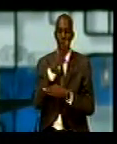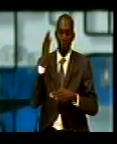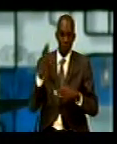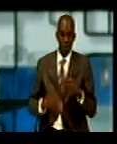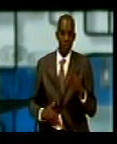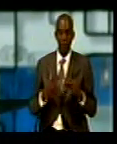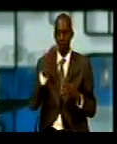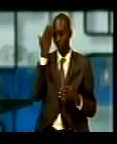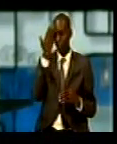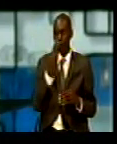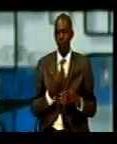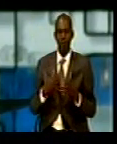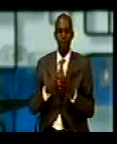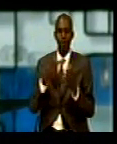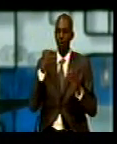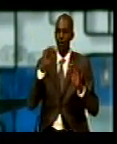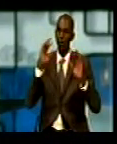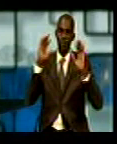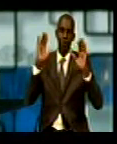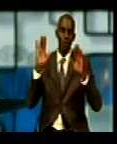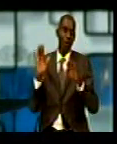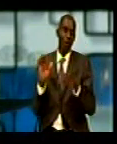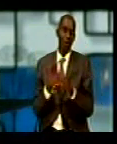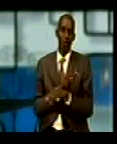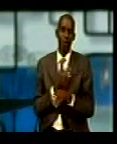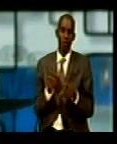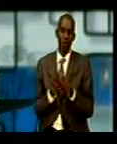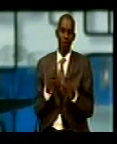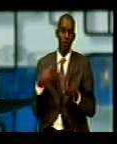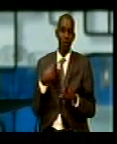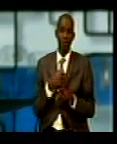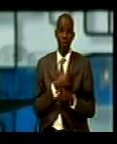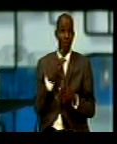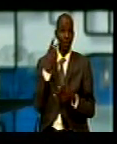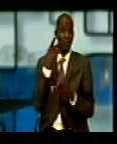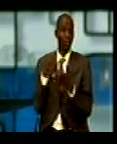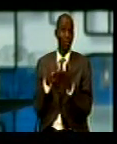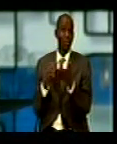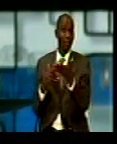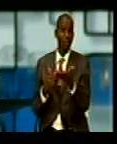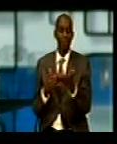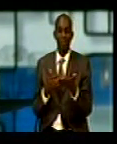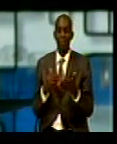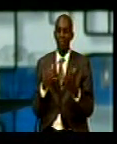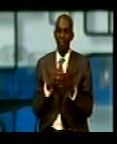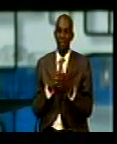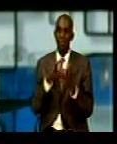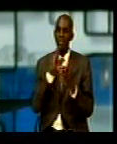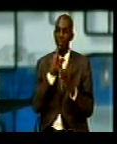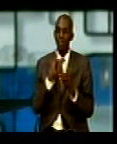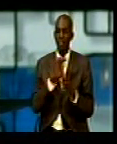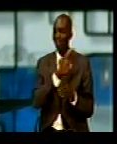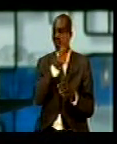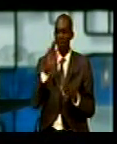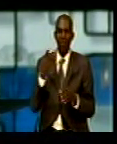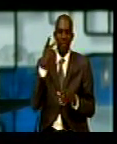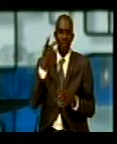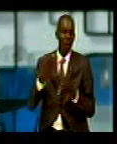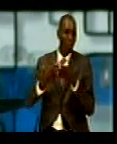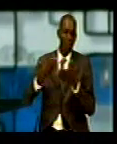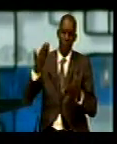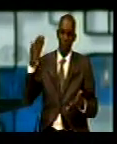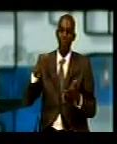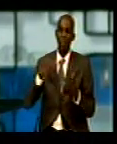dramatic. As you can see on the screen, I've never seen this in my years of practice. This is truly the finger of